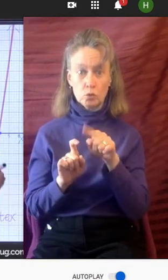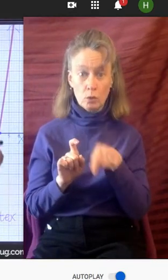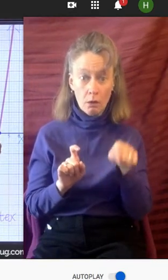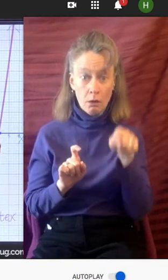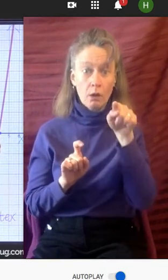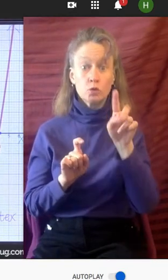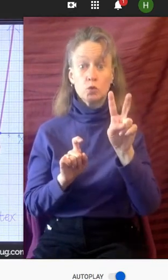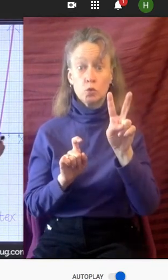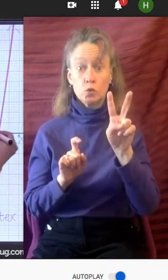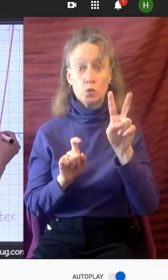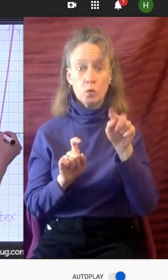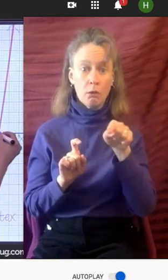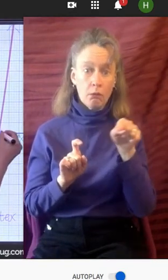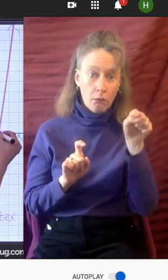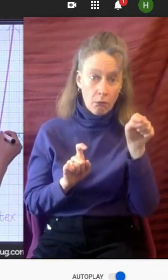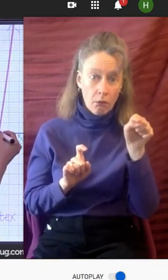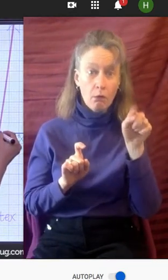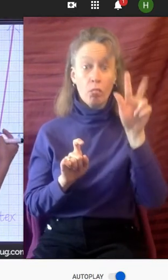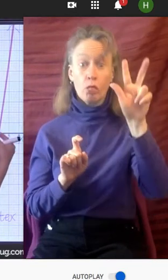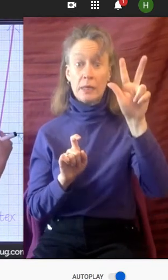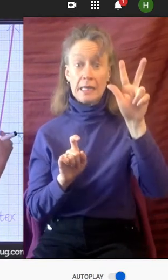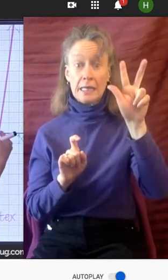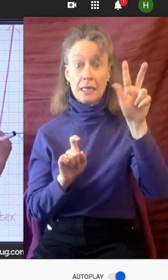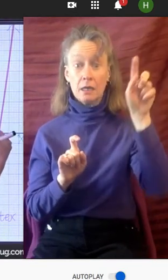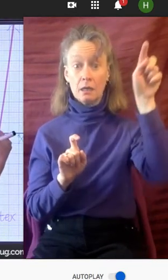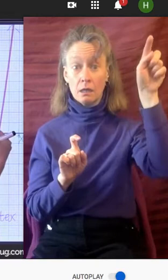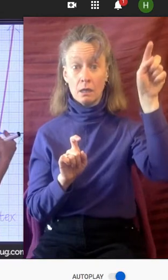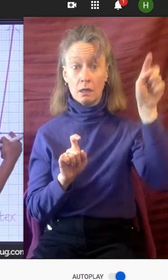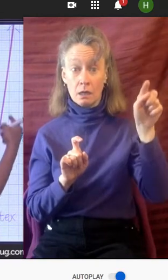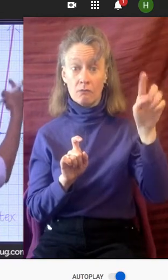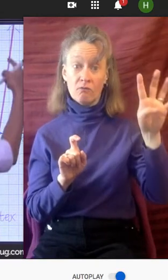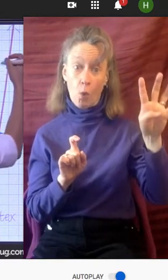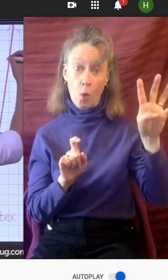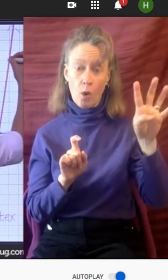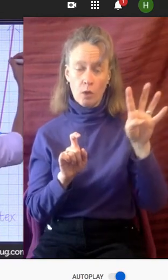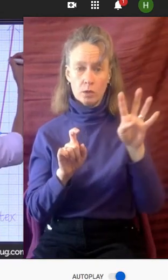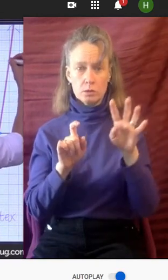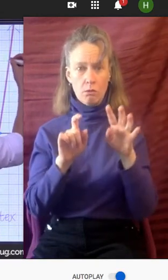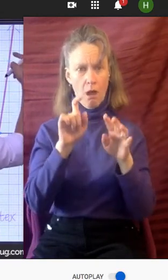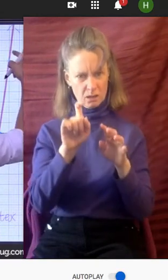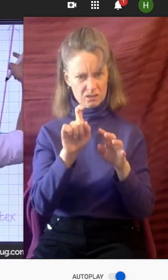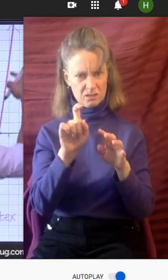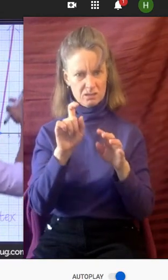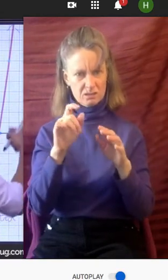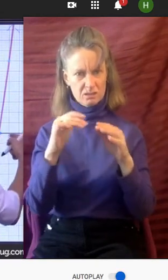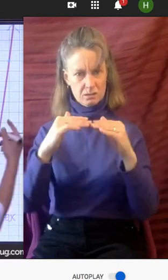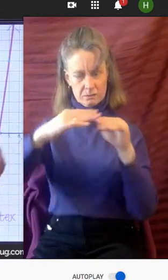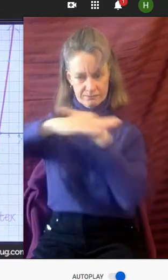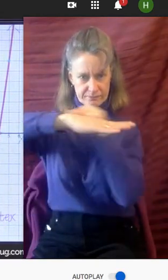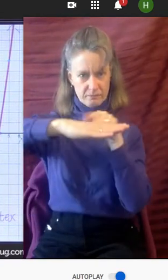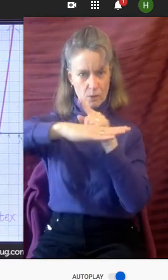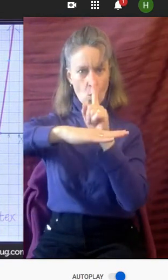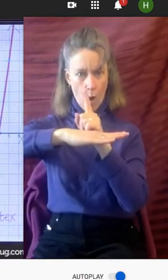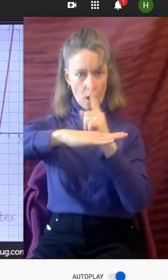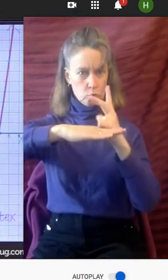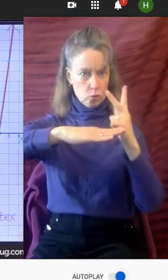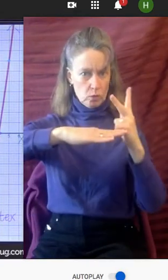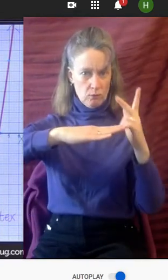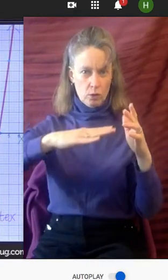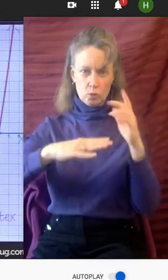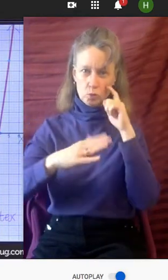This point, x value is +3. This point, x value is +4. This point, x value is